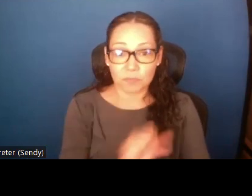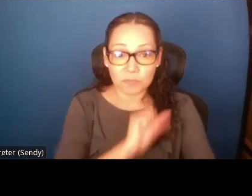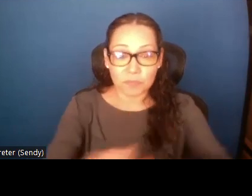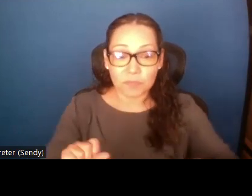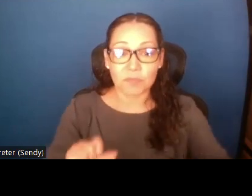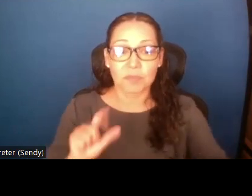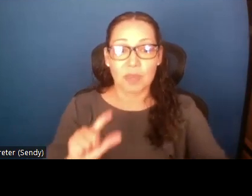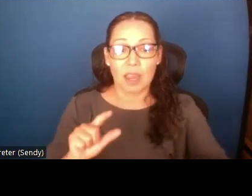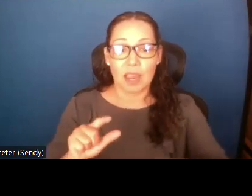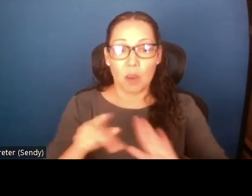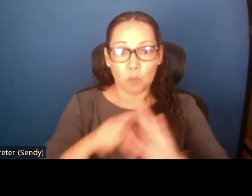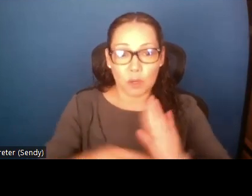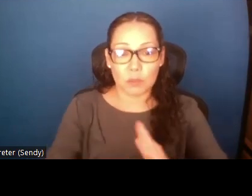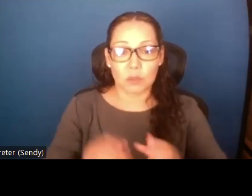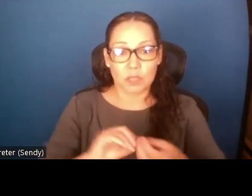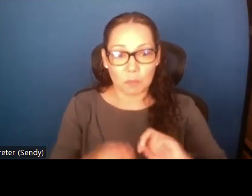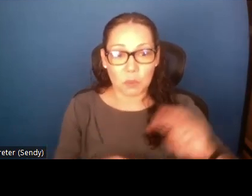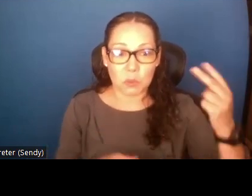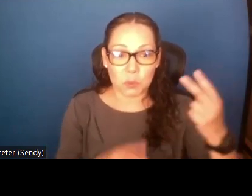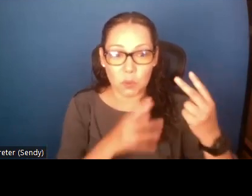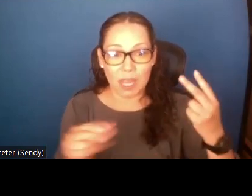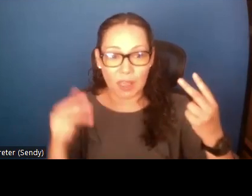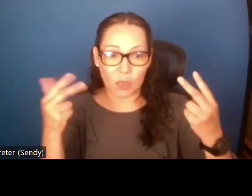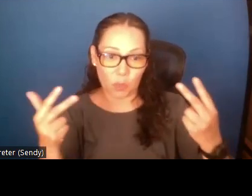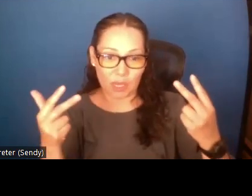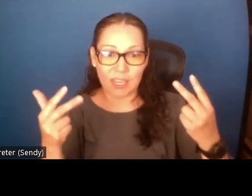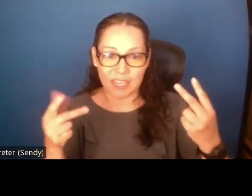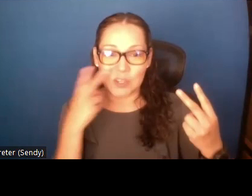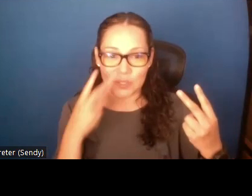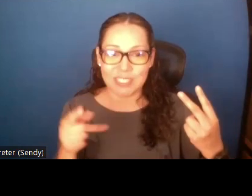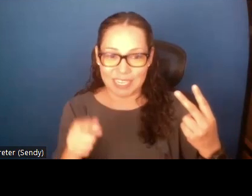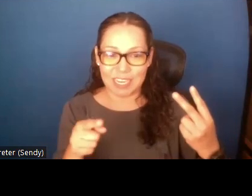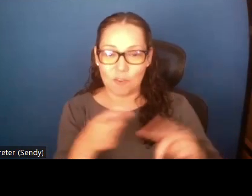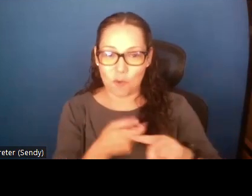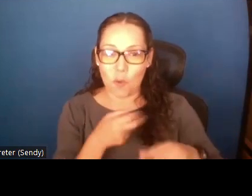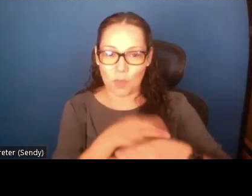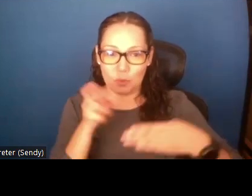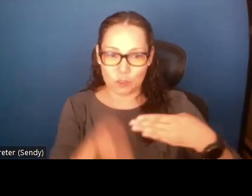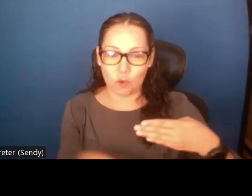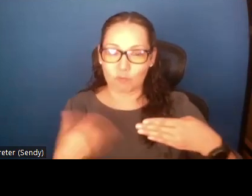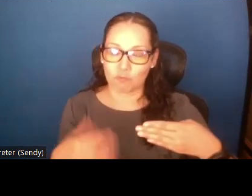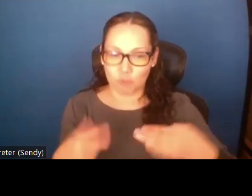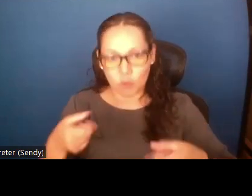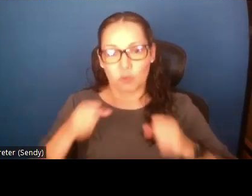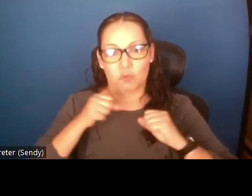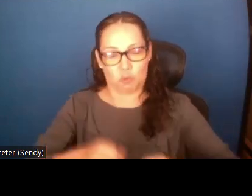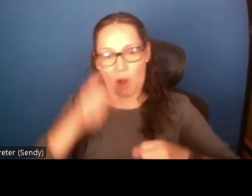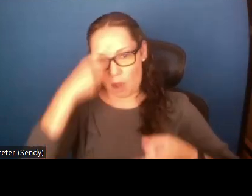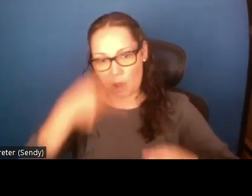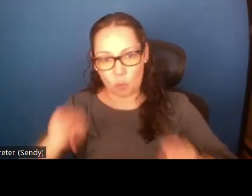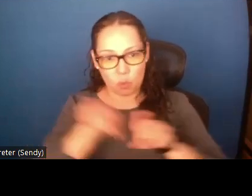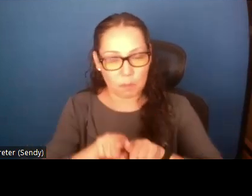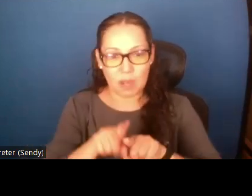3. And again, as you can see from the histogram results, there was very strong agreement on both of these